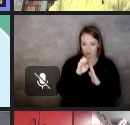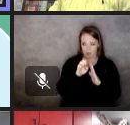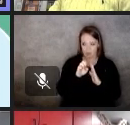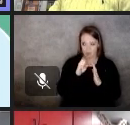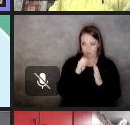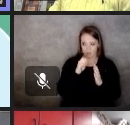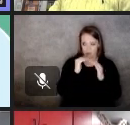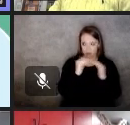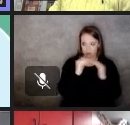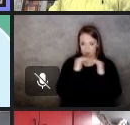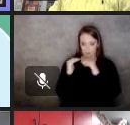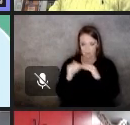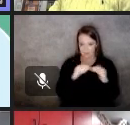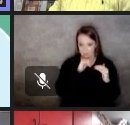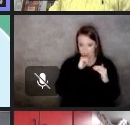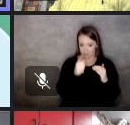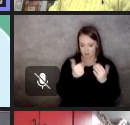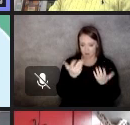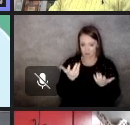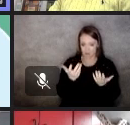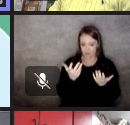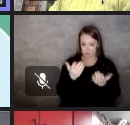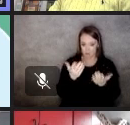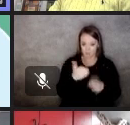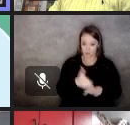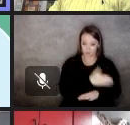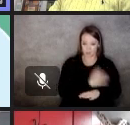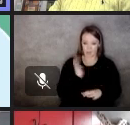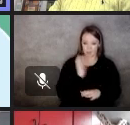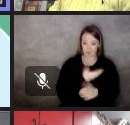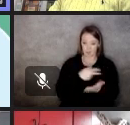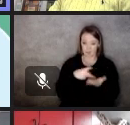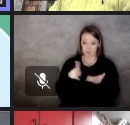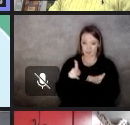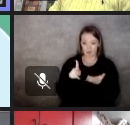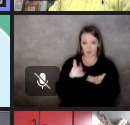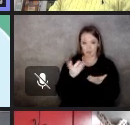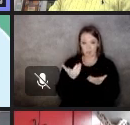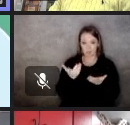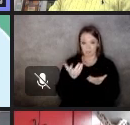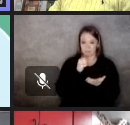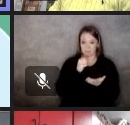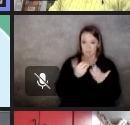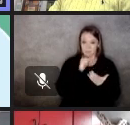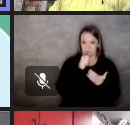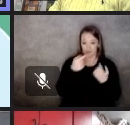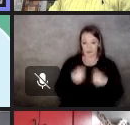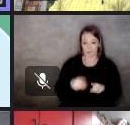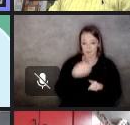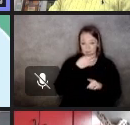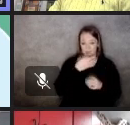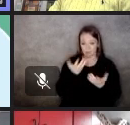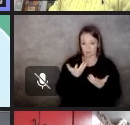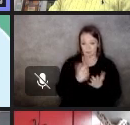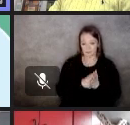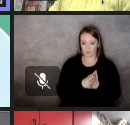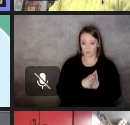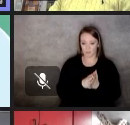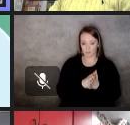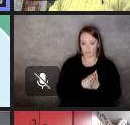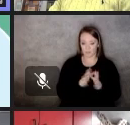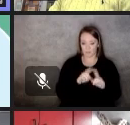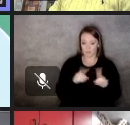but improving our salaries is not something that's probably going to happen anytime soon. However, we can protect our planning